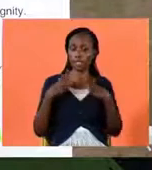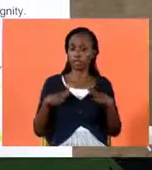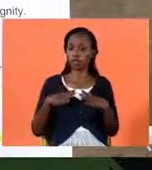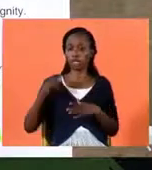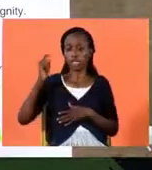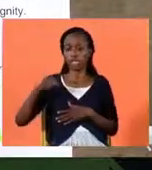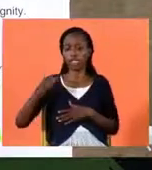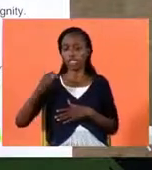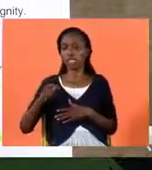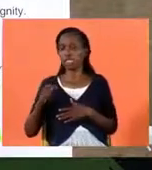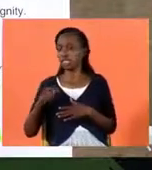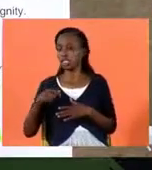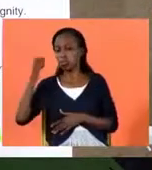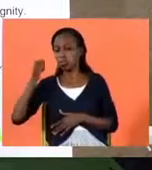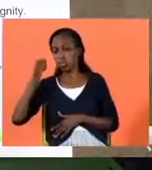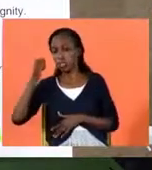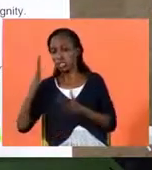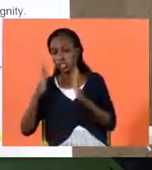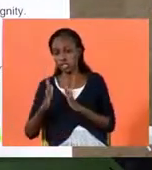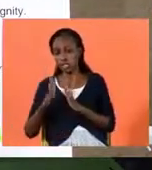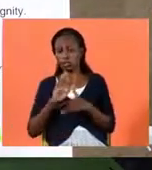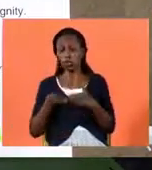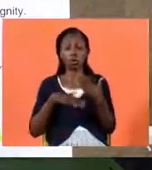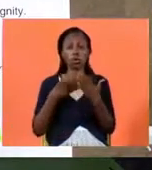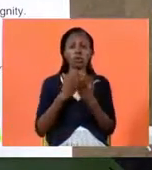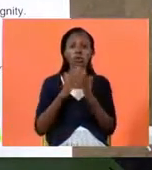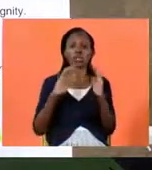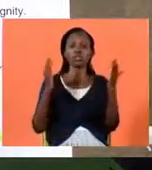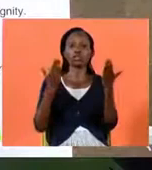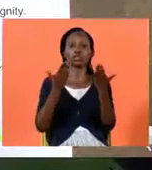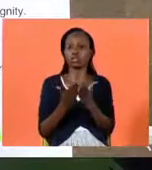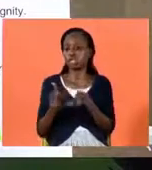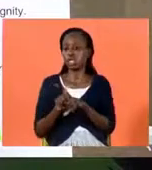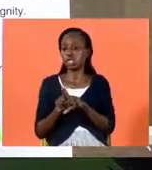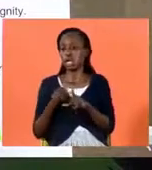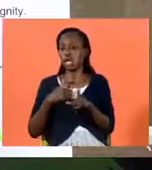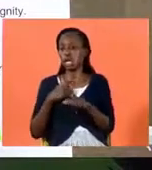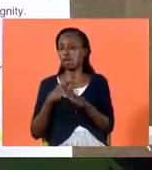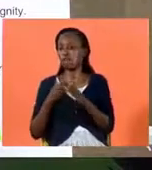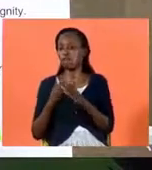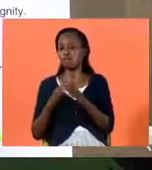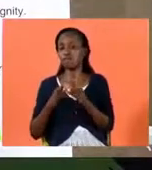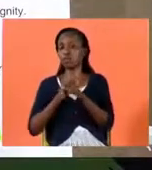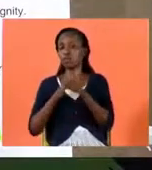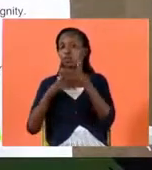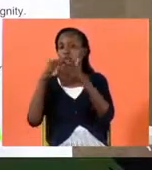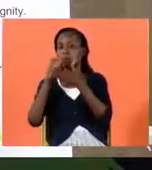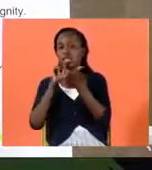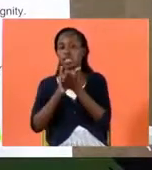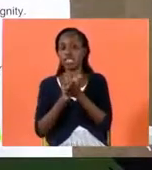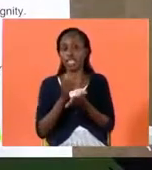judges, it's politicians from across the world, and there's an entire infrastructure that aids